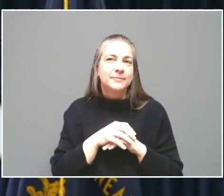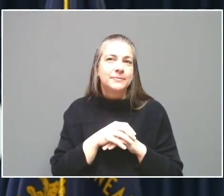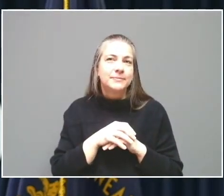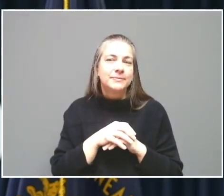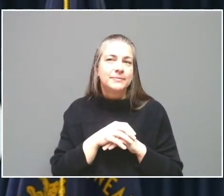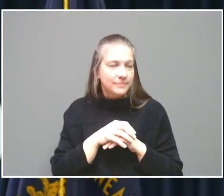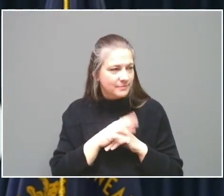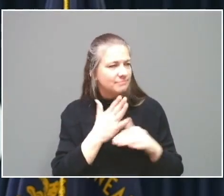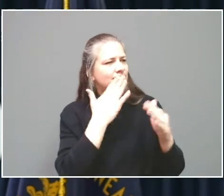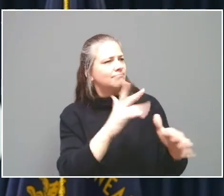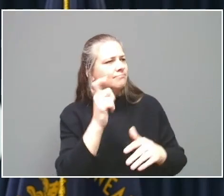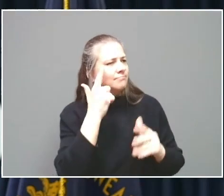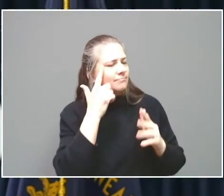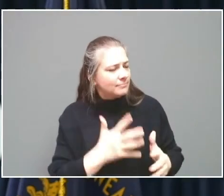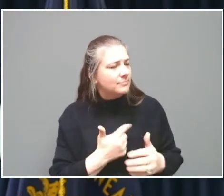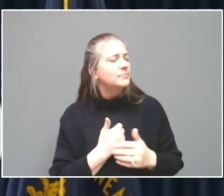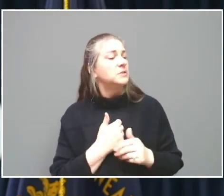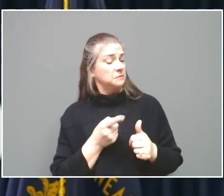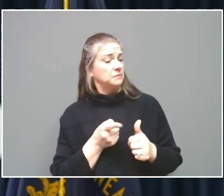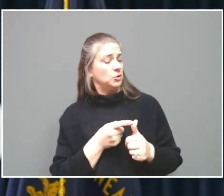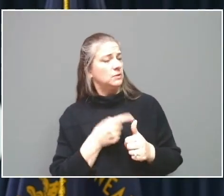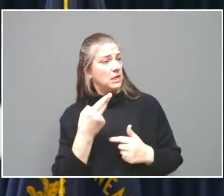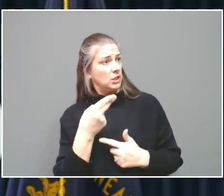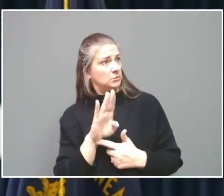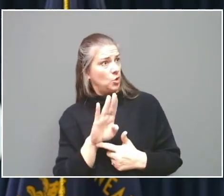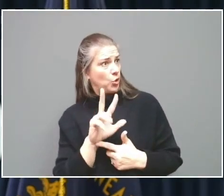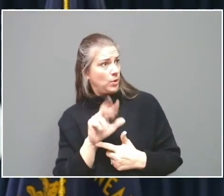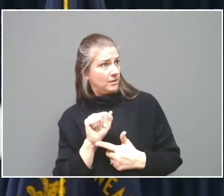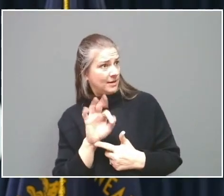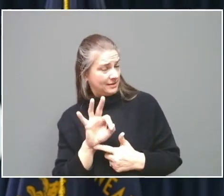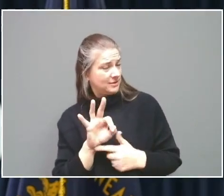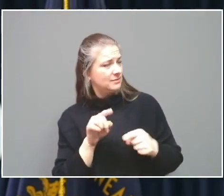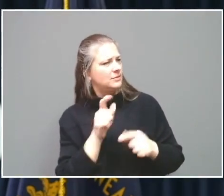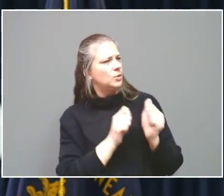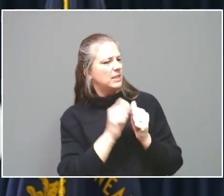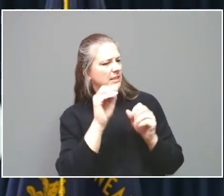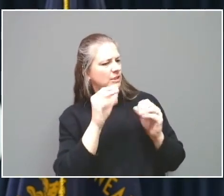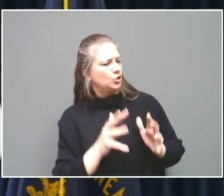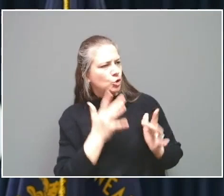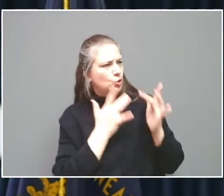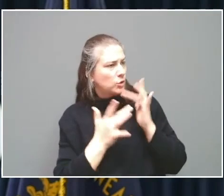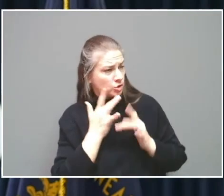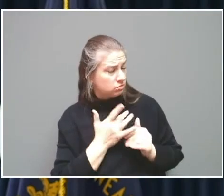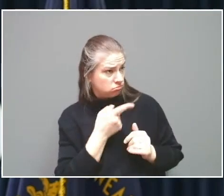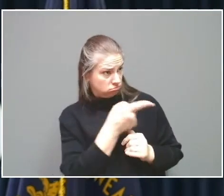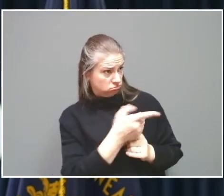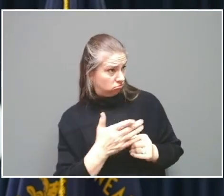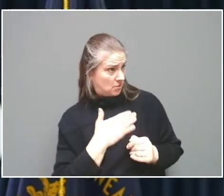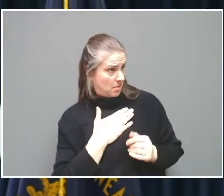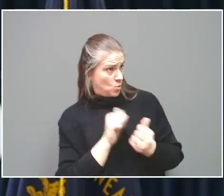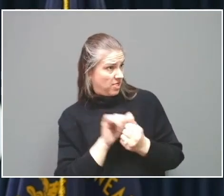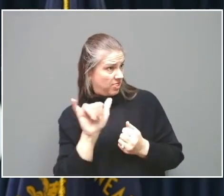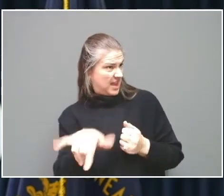Thank you, Governor. First of all, on House Bill 319 to help deal with the teacher shortages, are you happy with it as written, or do you